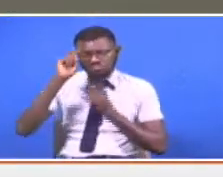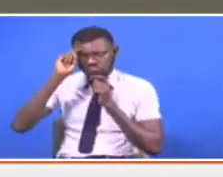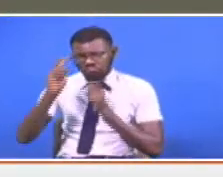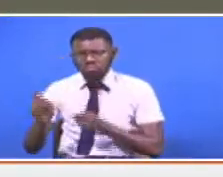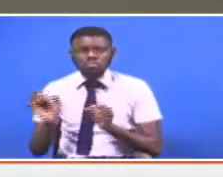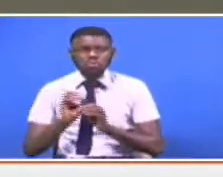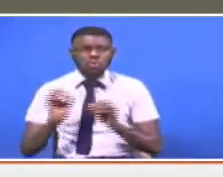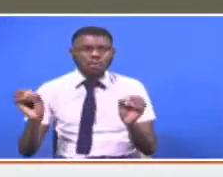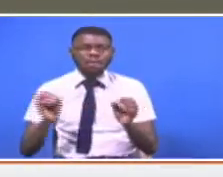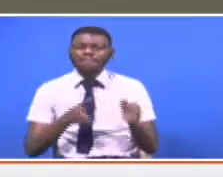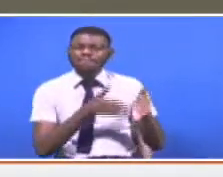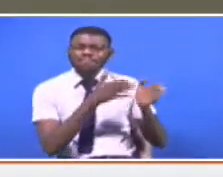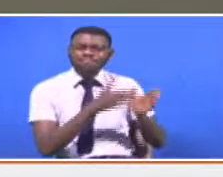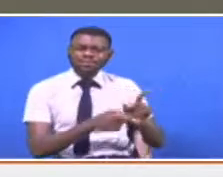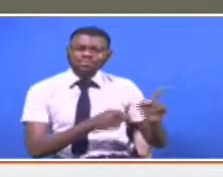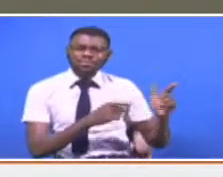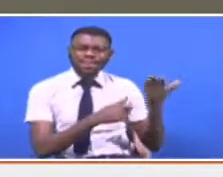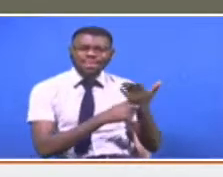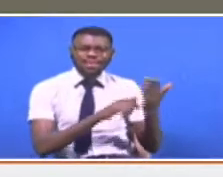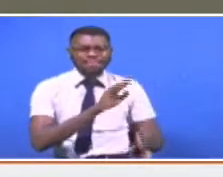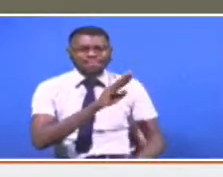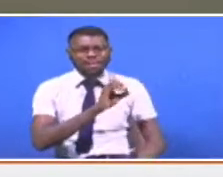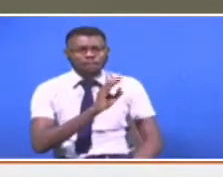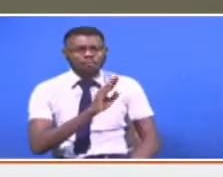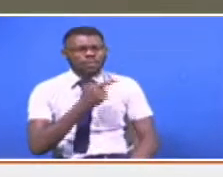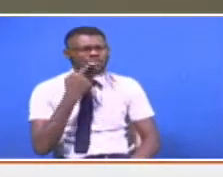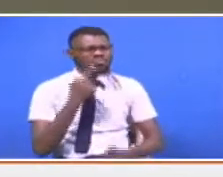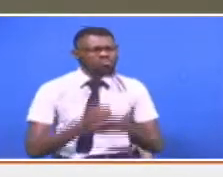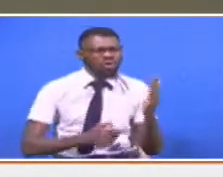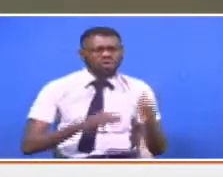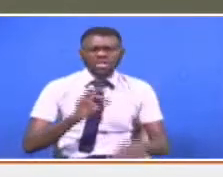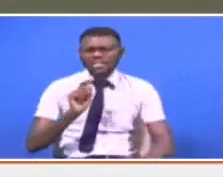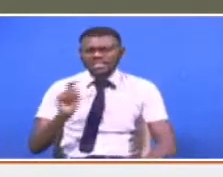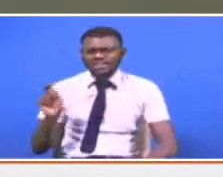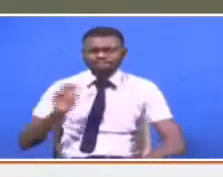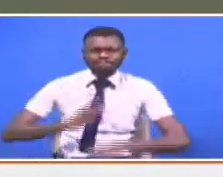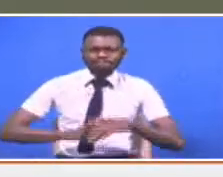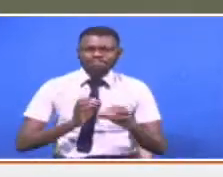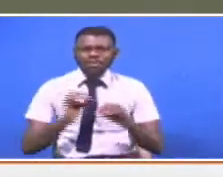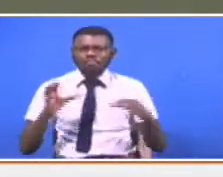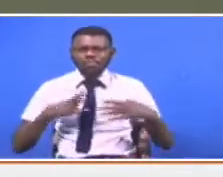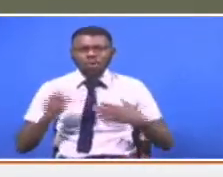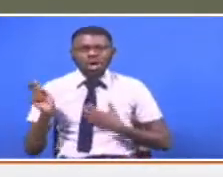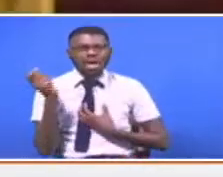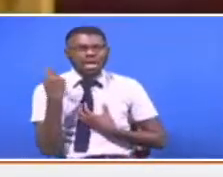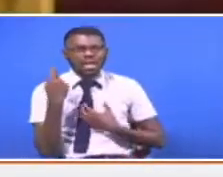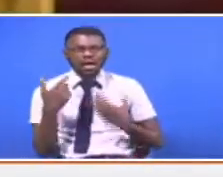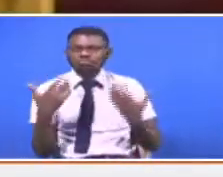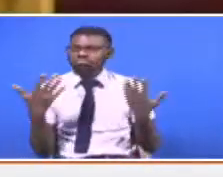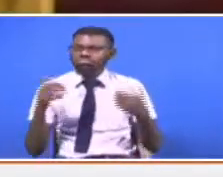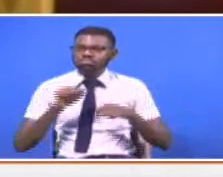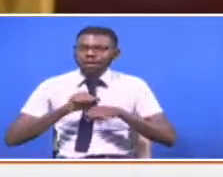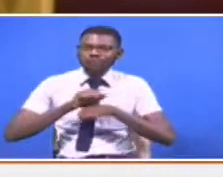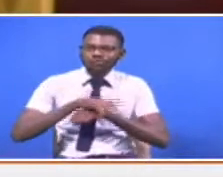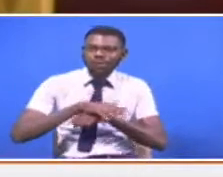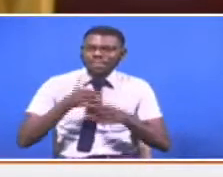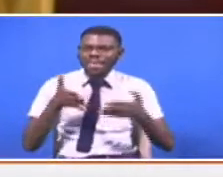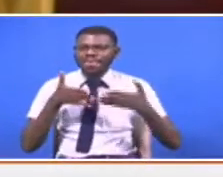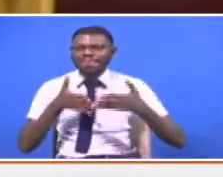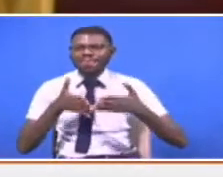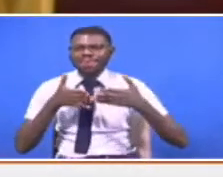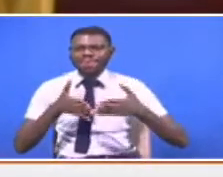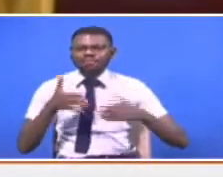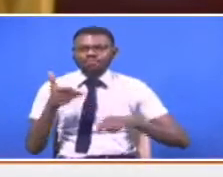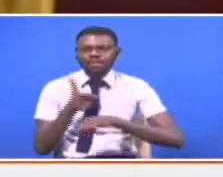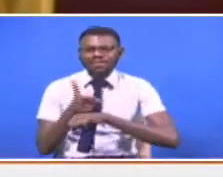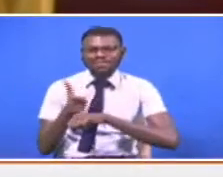behind the petition, claims TikTok is exposing young people to explicit sexual content. A father of ours, that TikTok